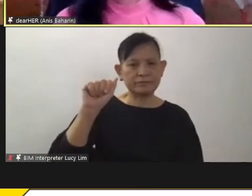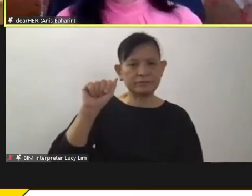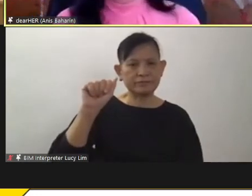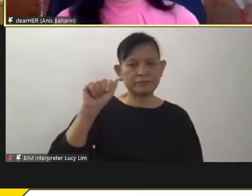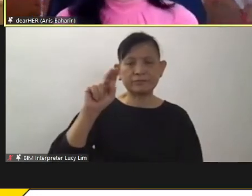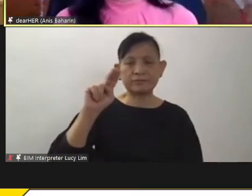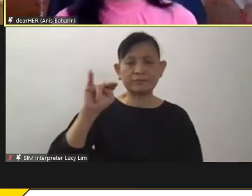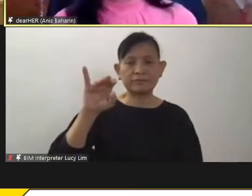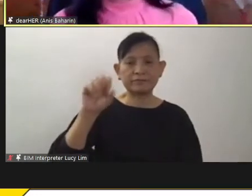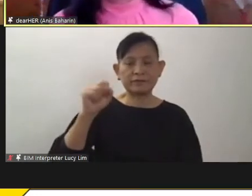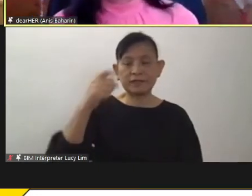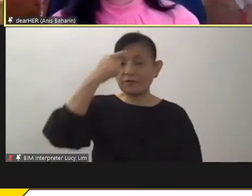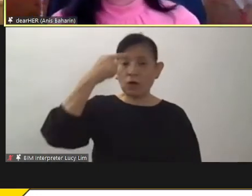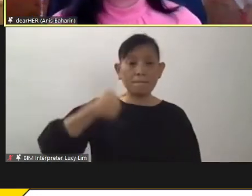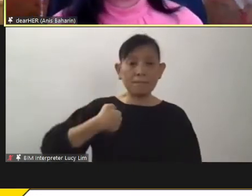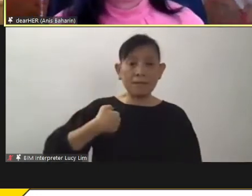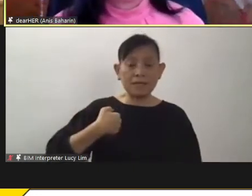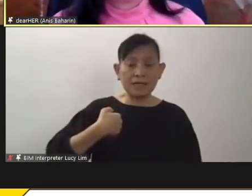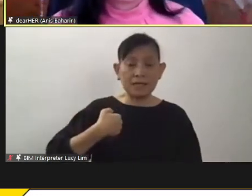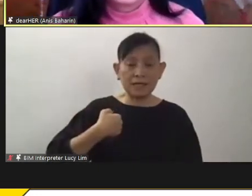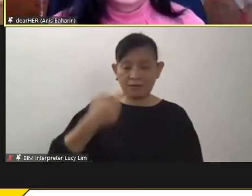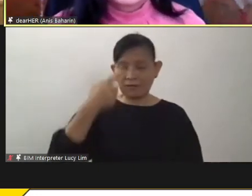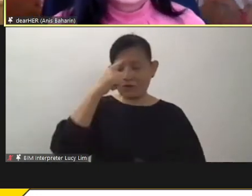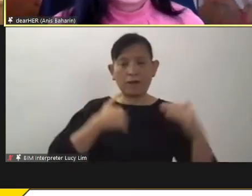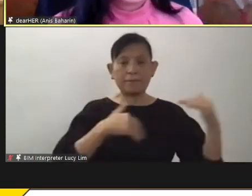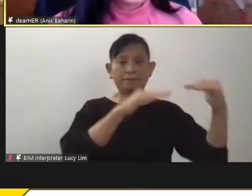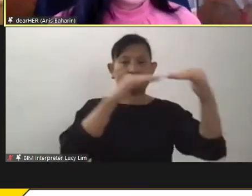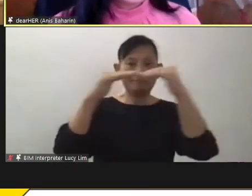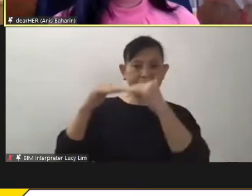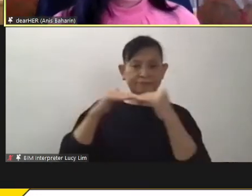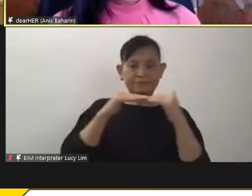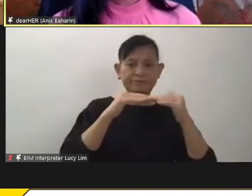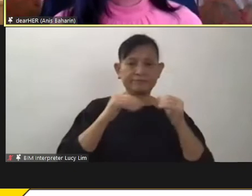For me, it would be for there to be equal opportunity,